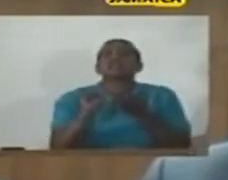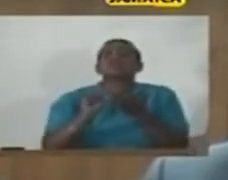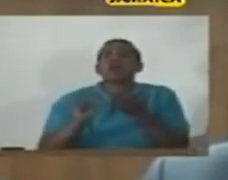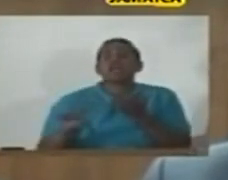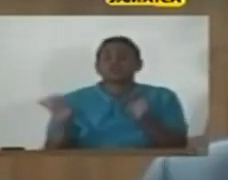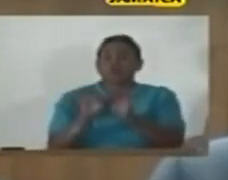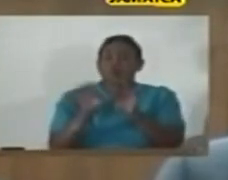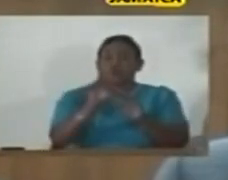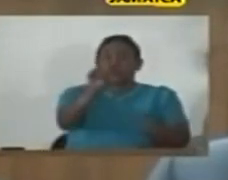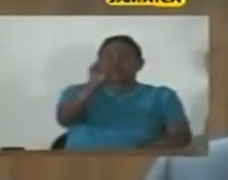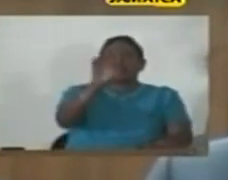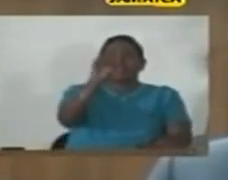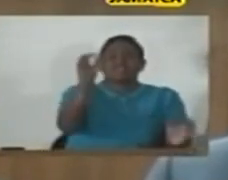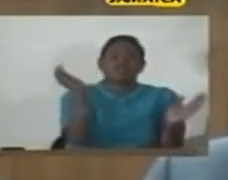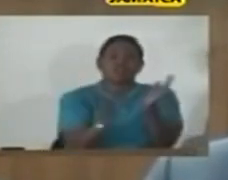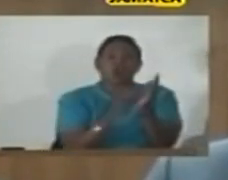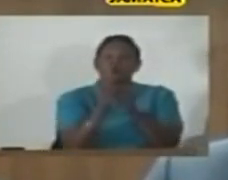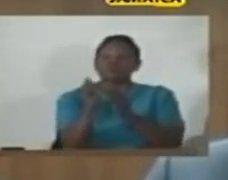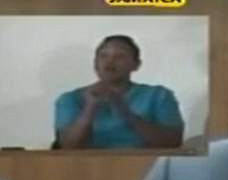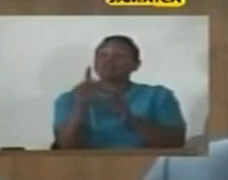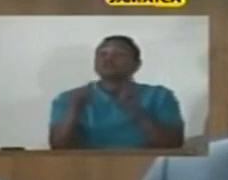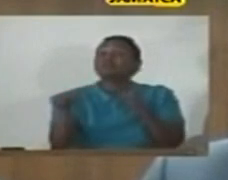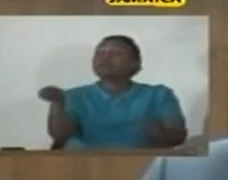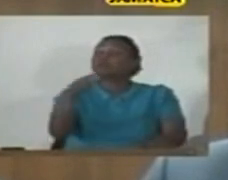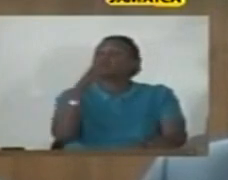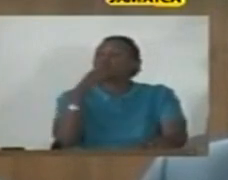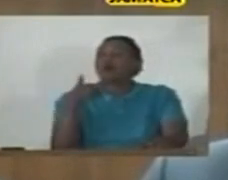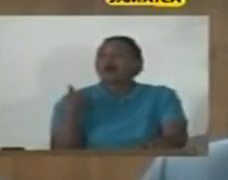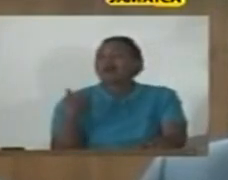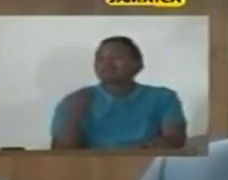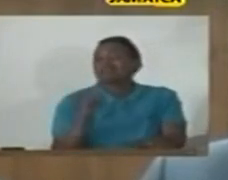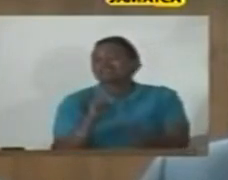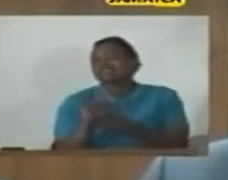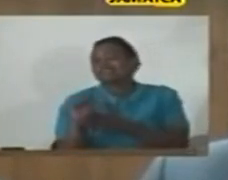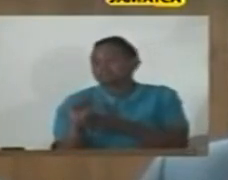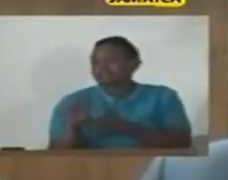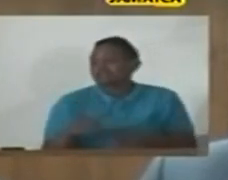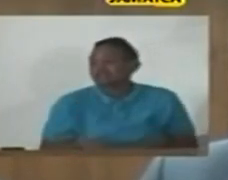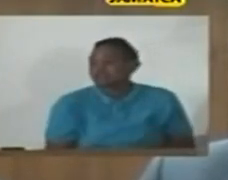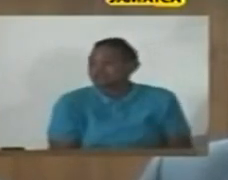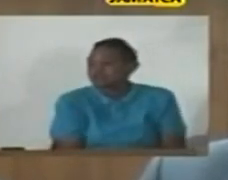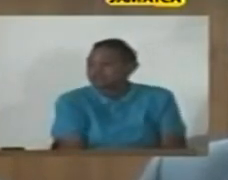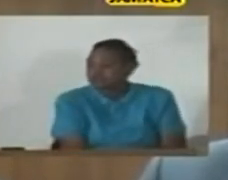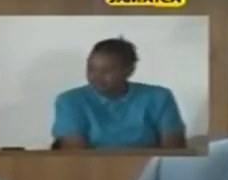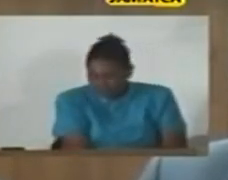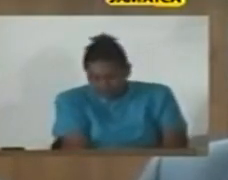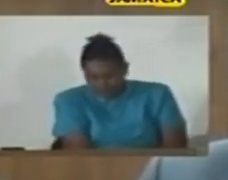to $250,000 to persons with disabilities. Mr. Speaker,